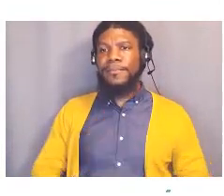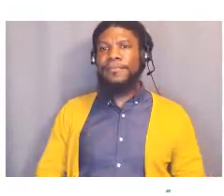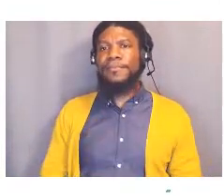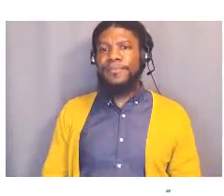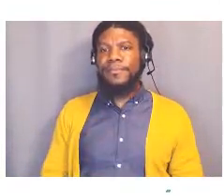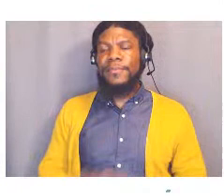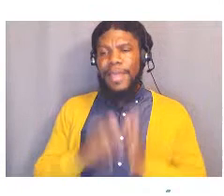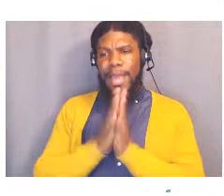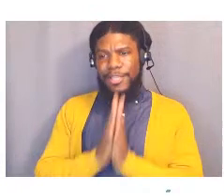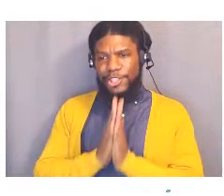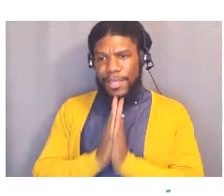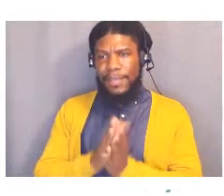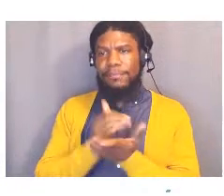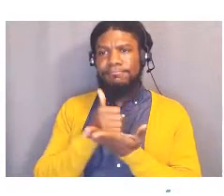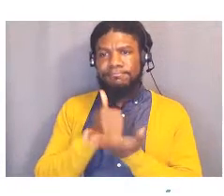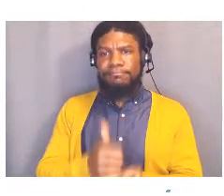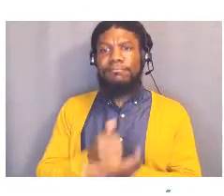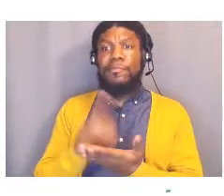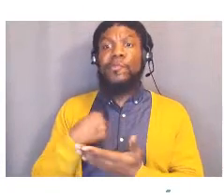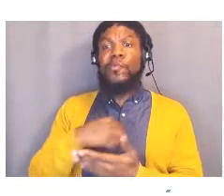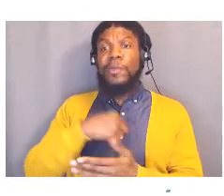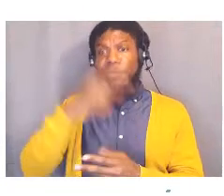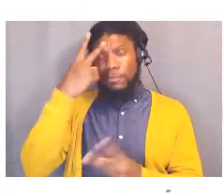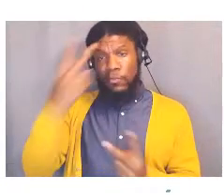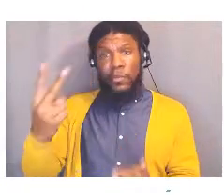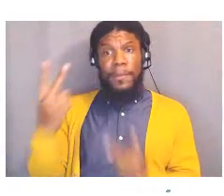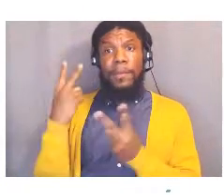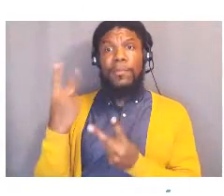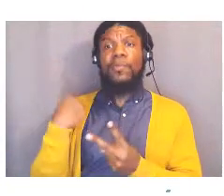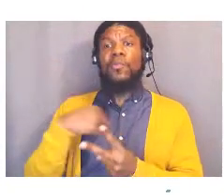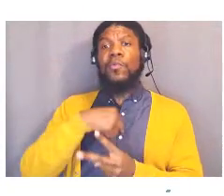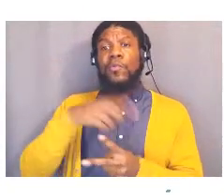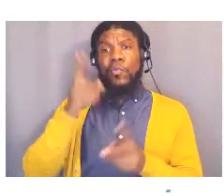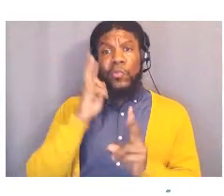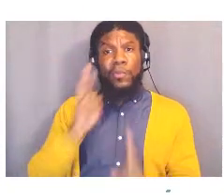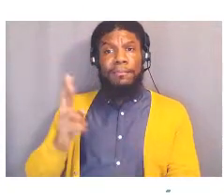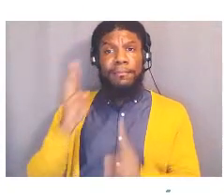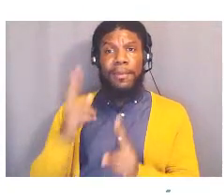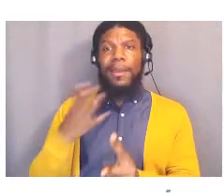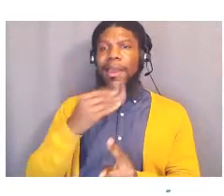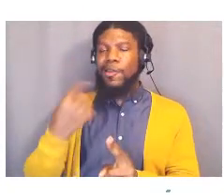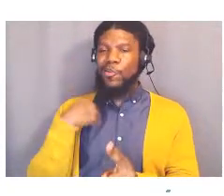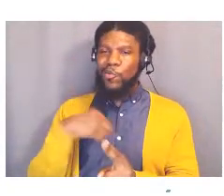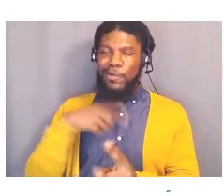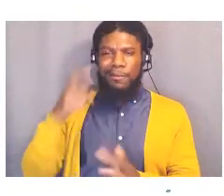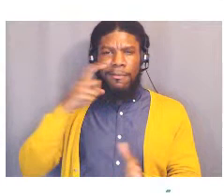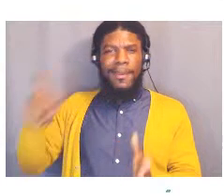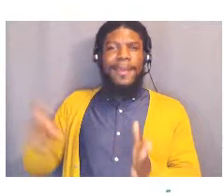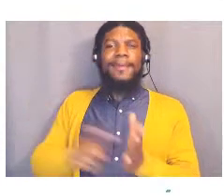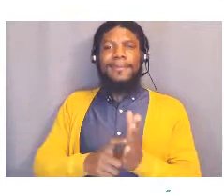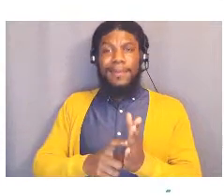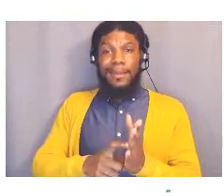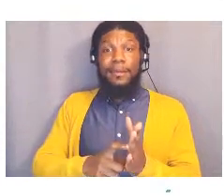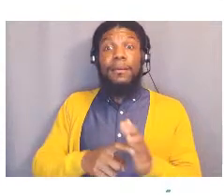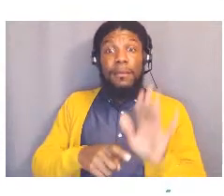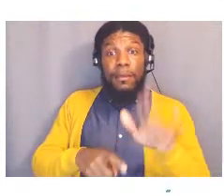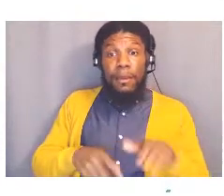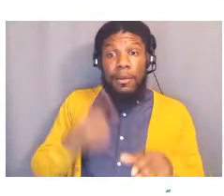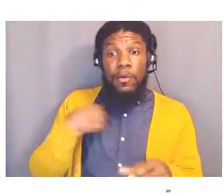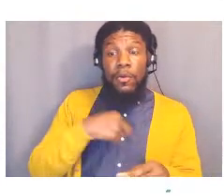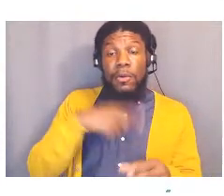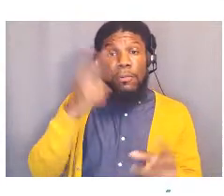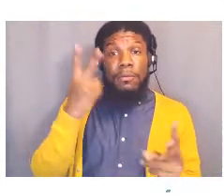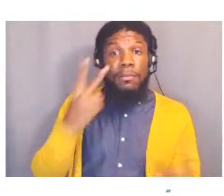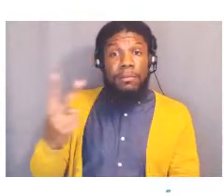Ashe, ashe, we remember, we respect, and we recognize. We remember, we